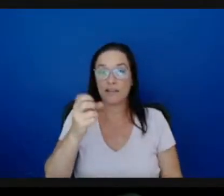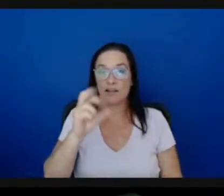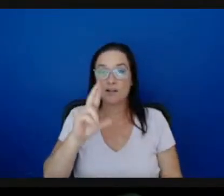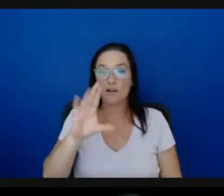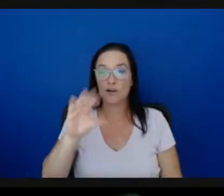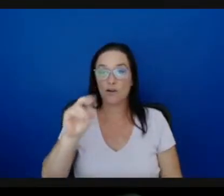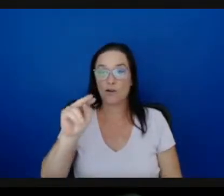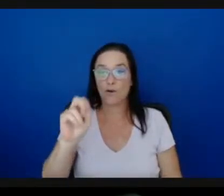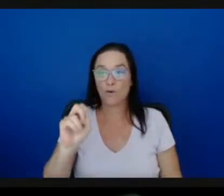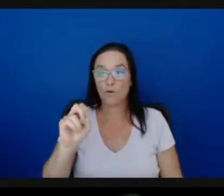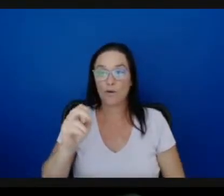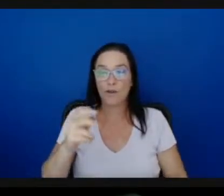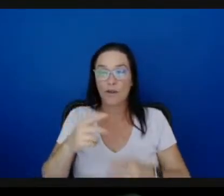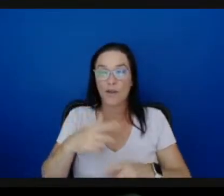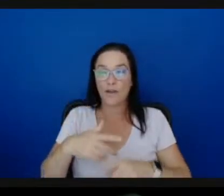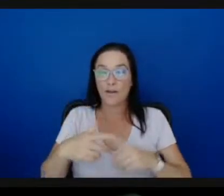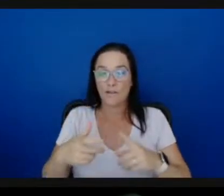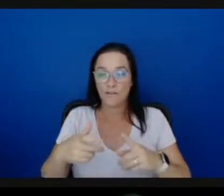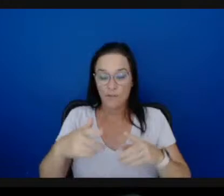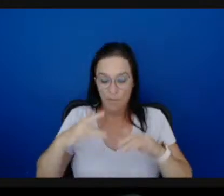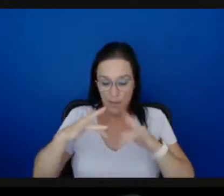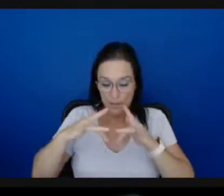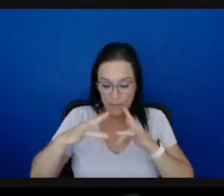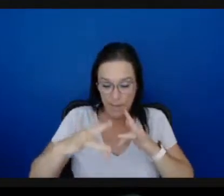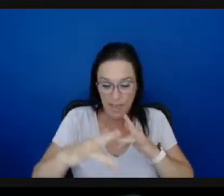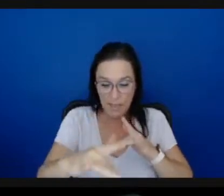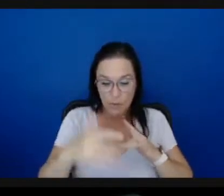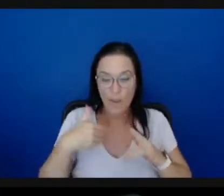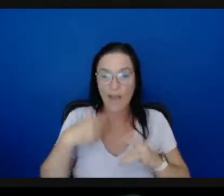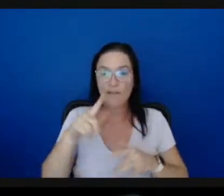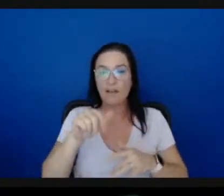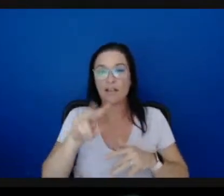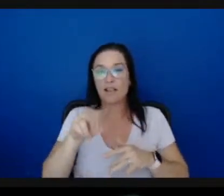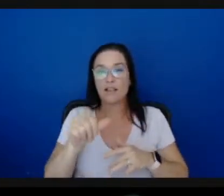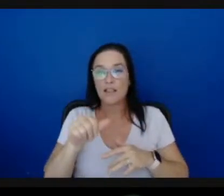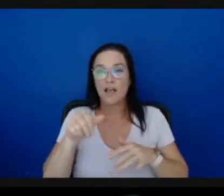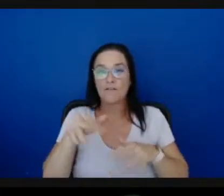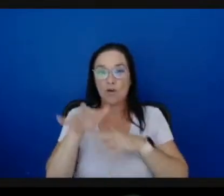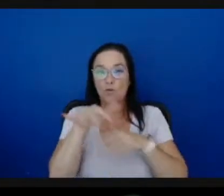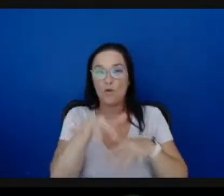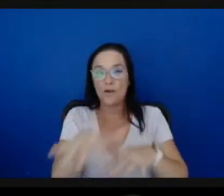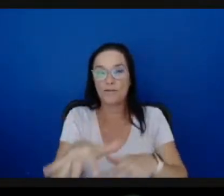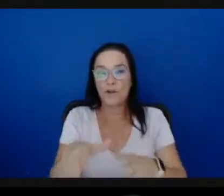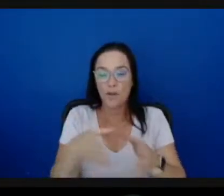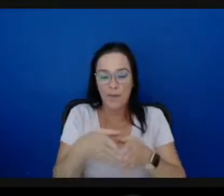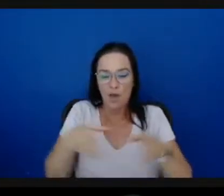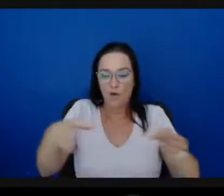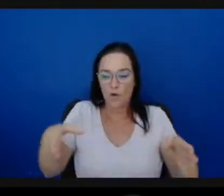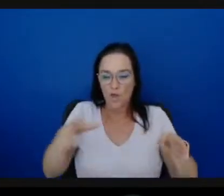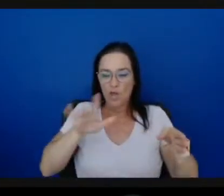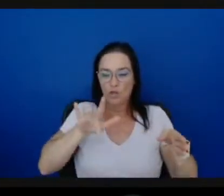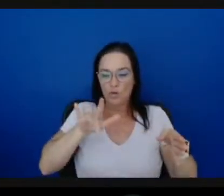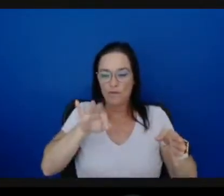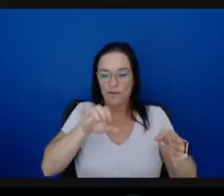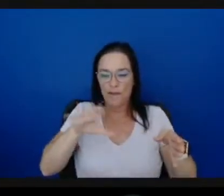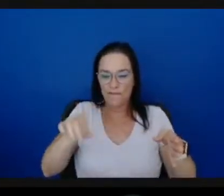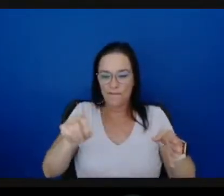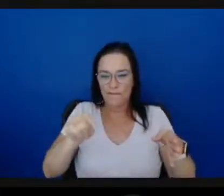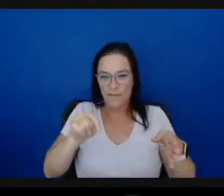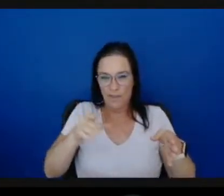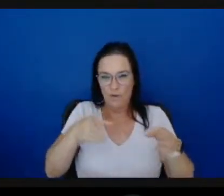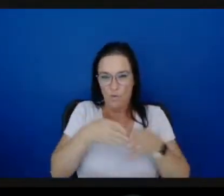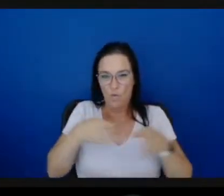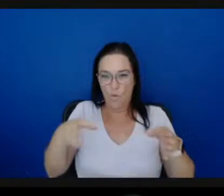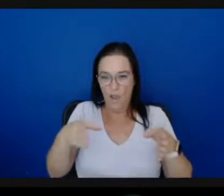From a gap in the cone wall, a lava river, 25 to 50 feet wide, leads seaward, feeding the